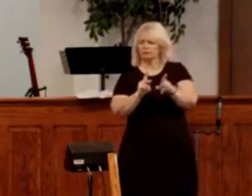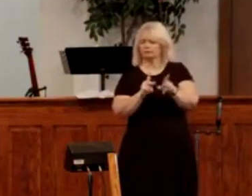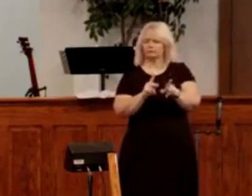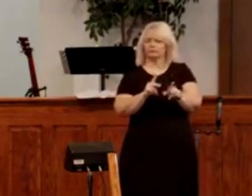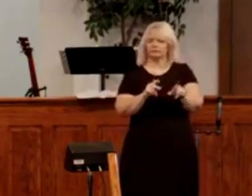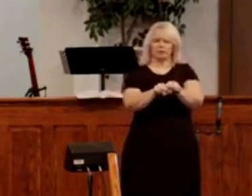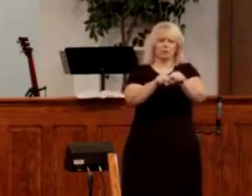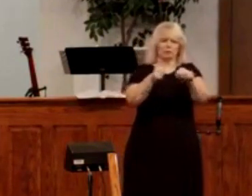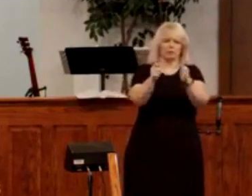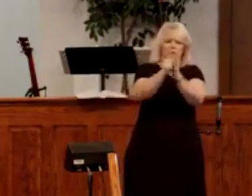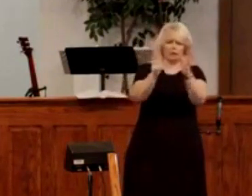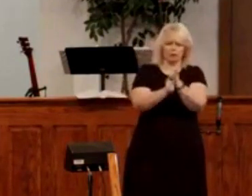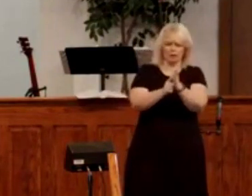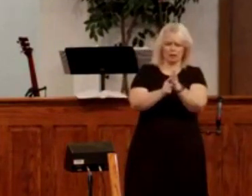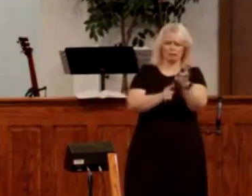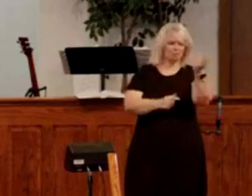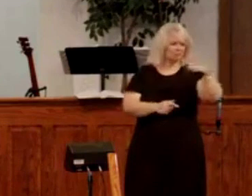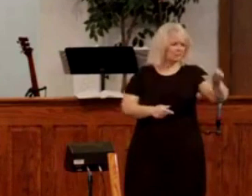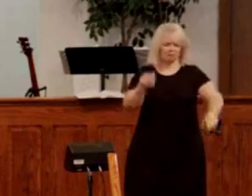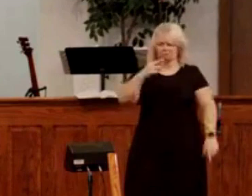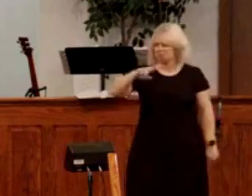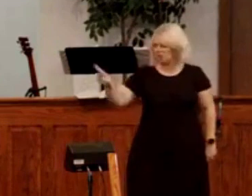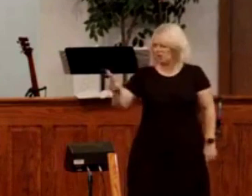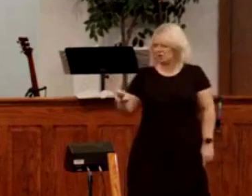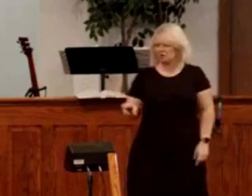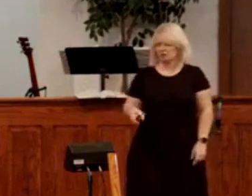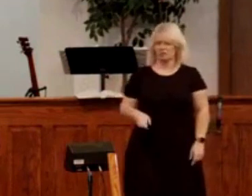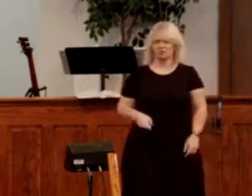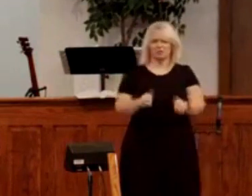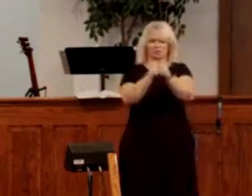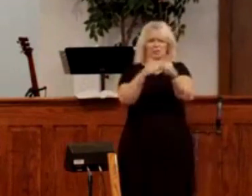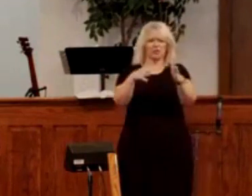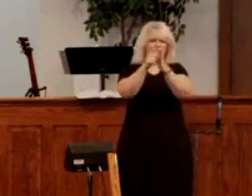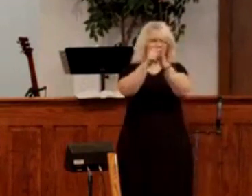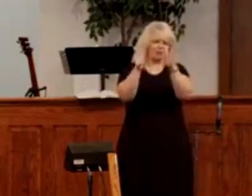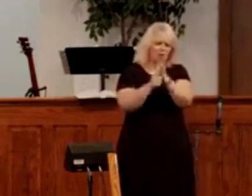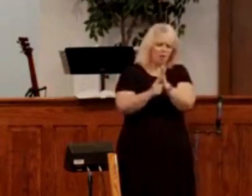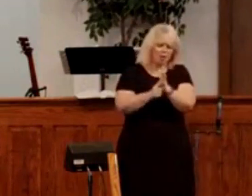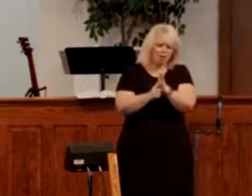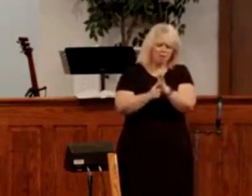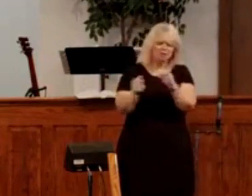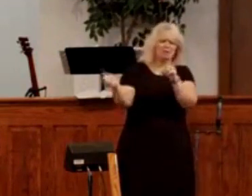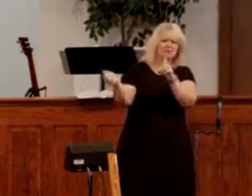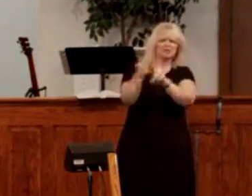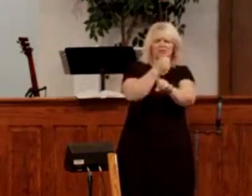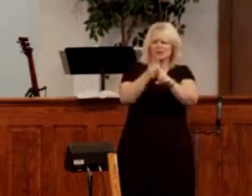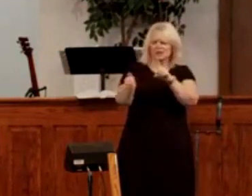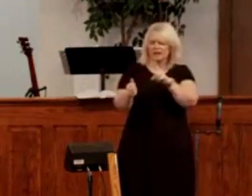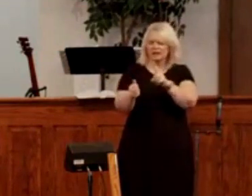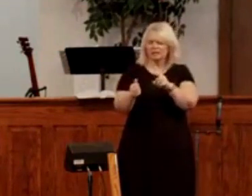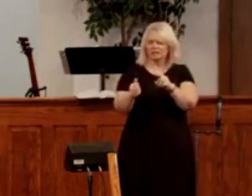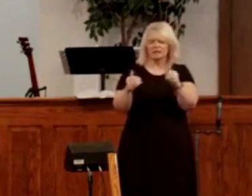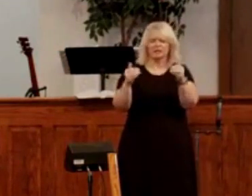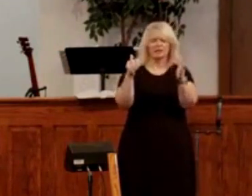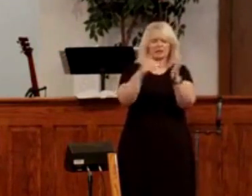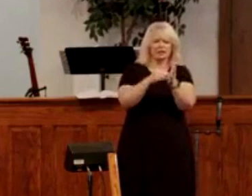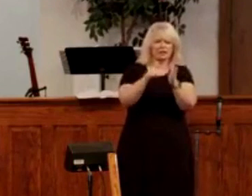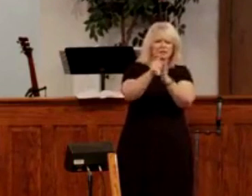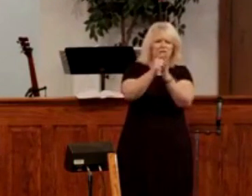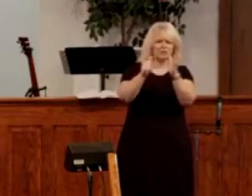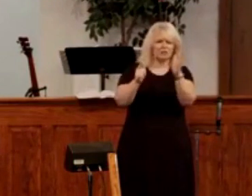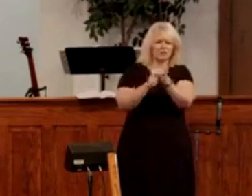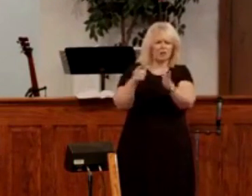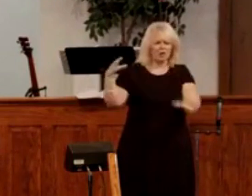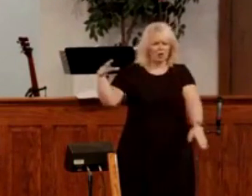breaking laws left to right. There's lawlessness. There's attacks against our law enforcement. Where does that all come from? That comes from the wicked heart, the